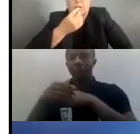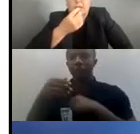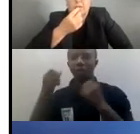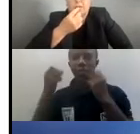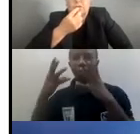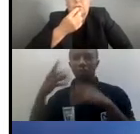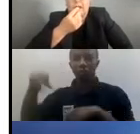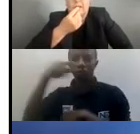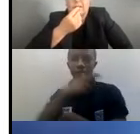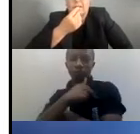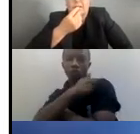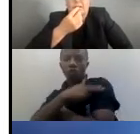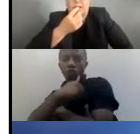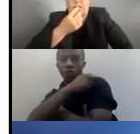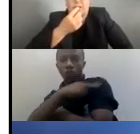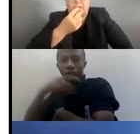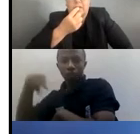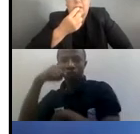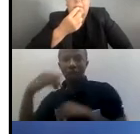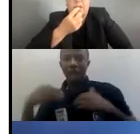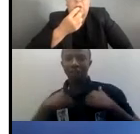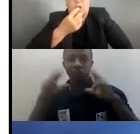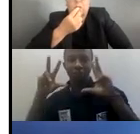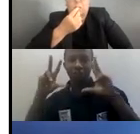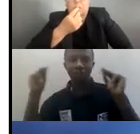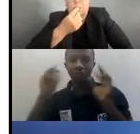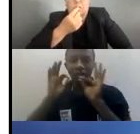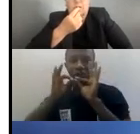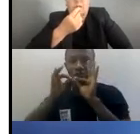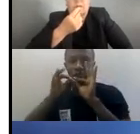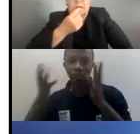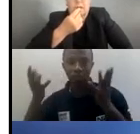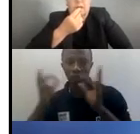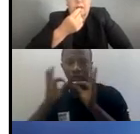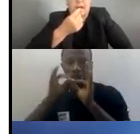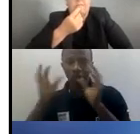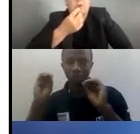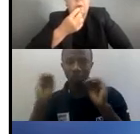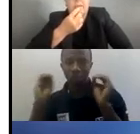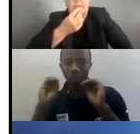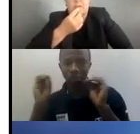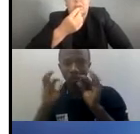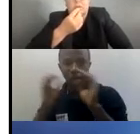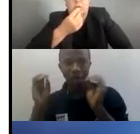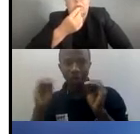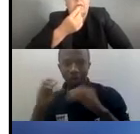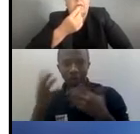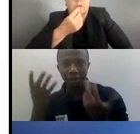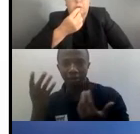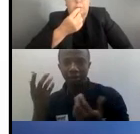In relation to access in Nigeria, many hospitals have no access